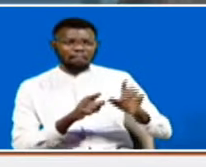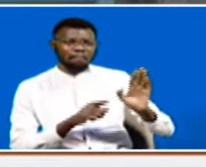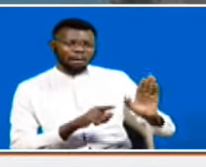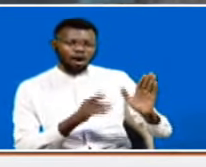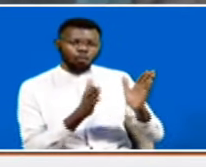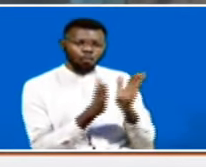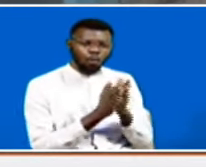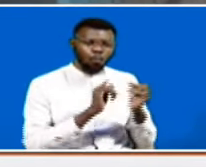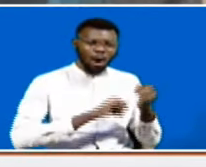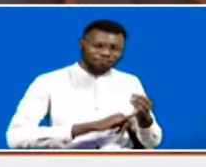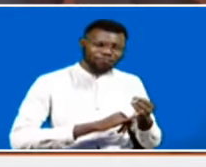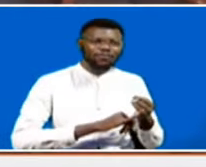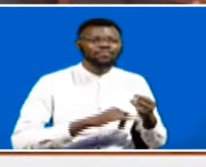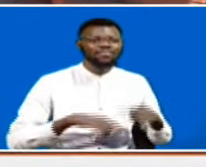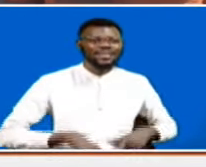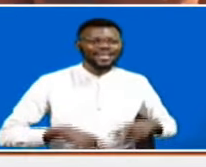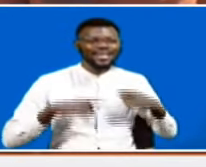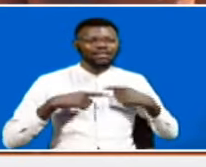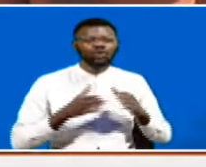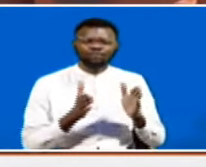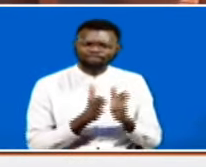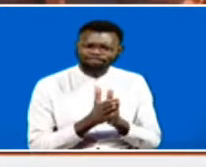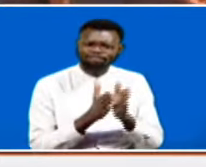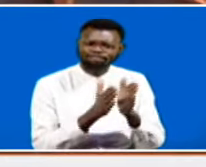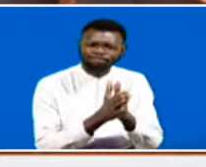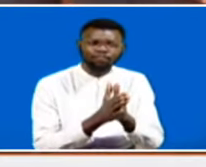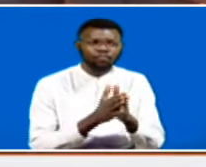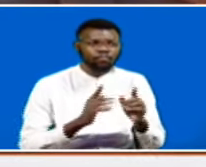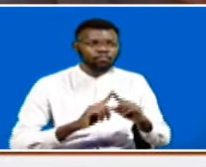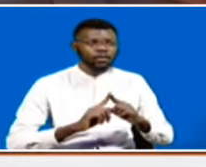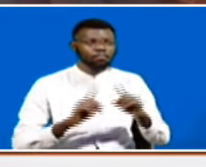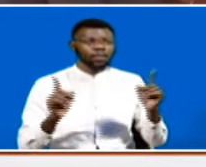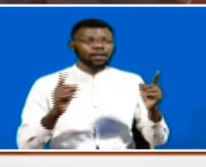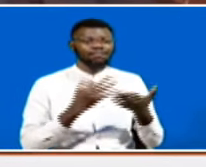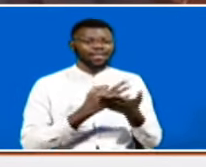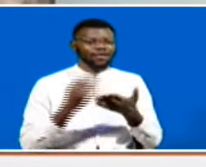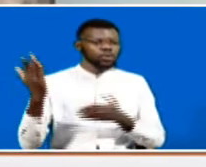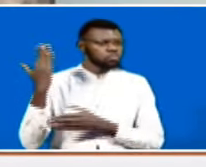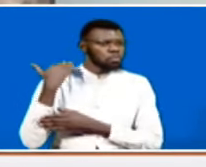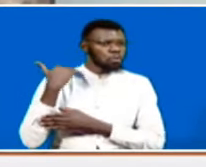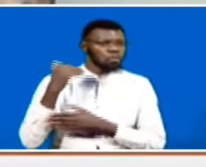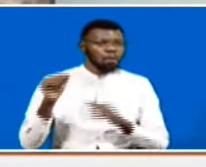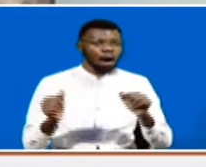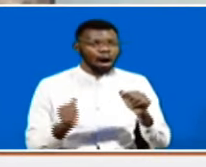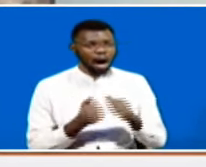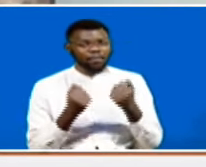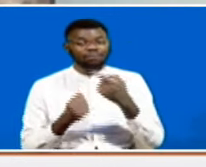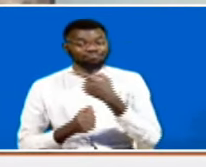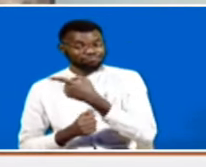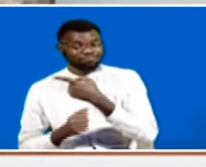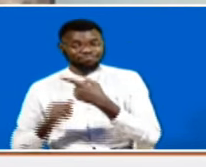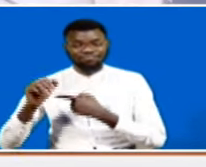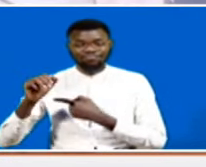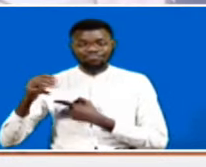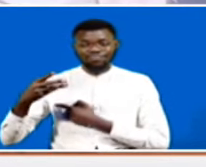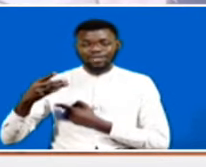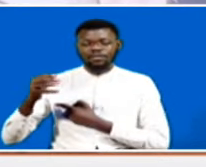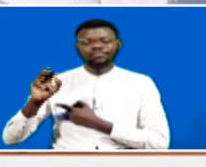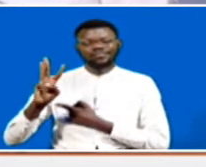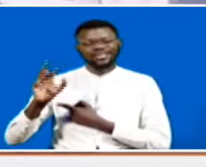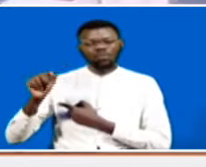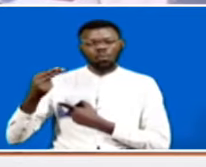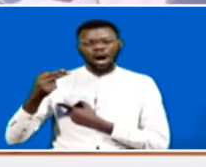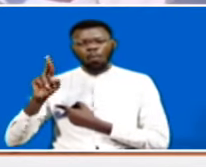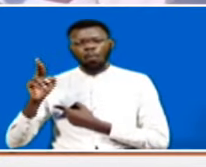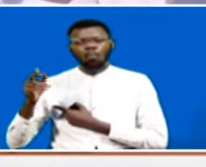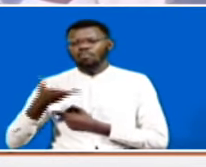married wife. The family, however, started reading mischief 3 weeks ago when Wahu failed to receive their calls. Simu ikaanza